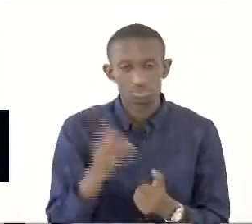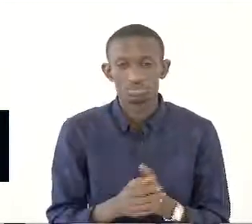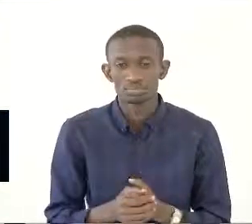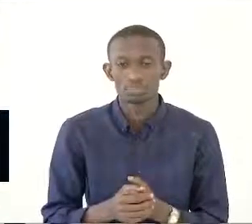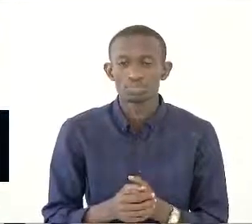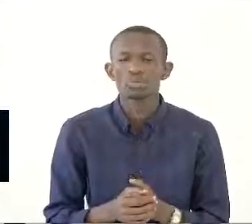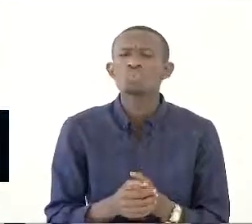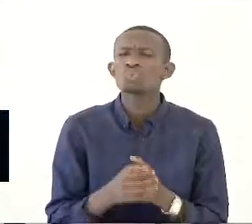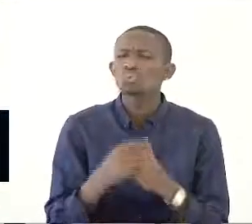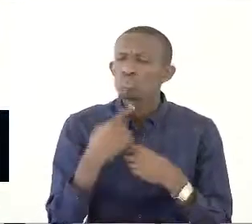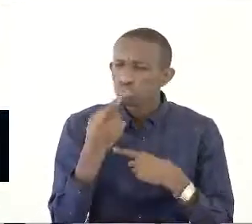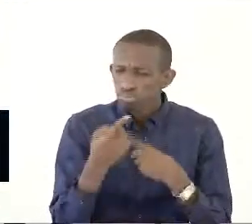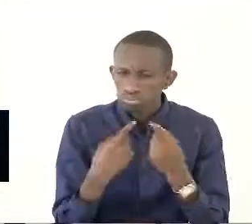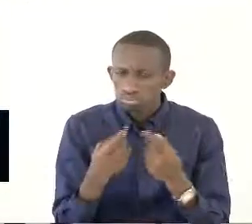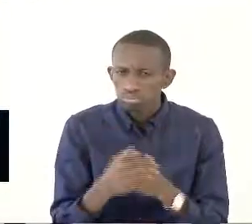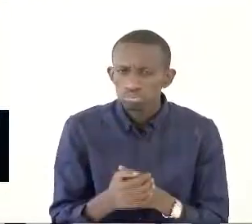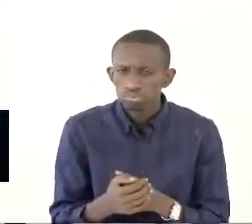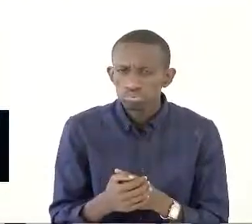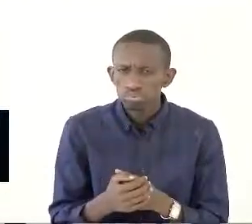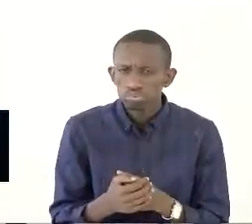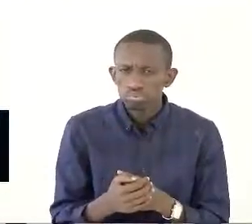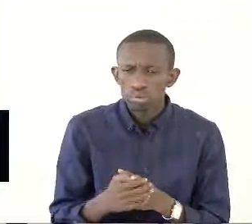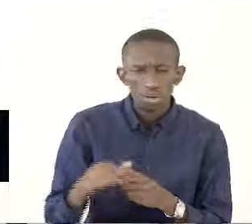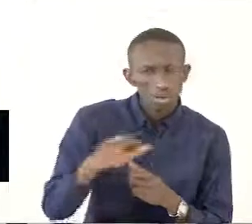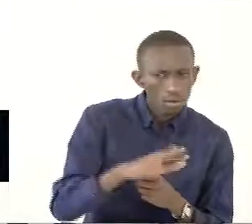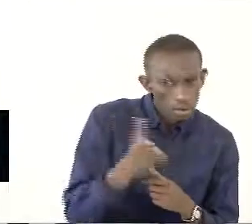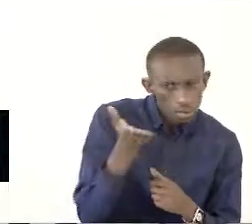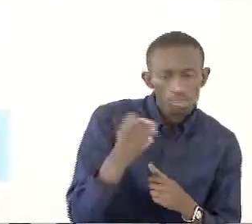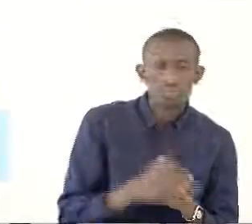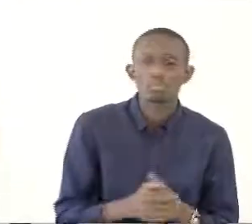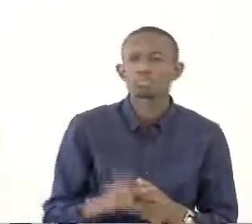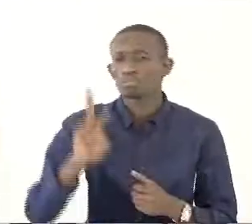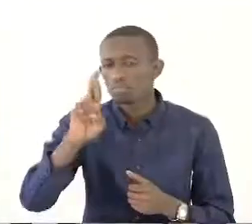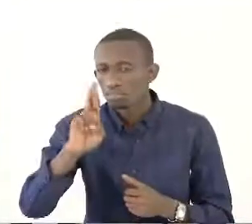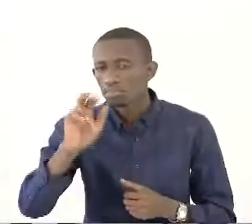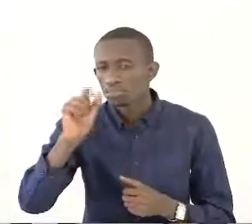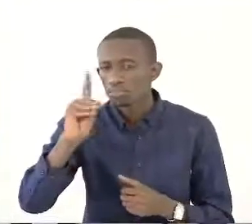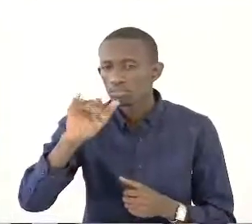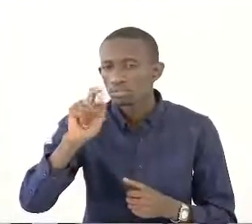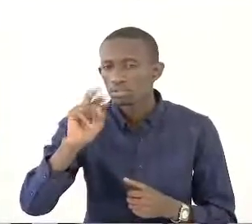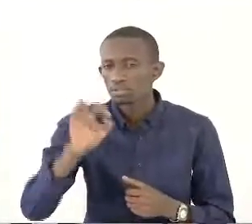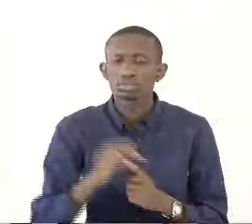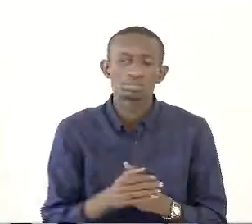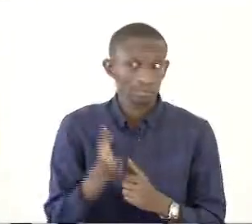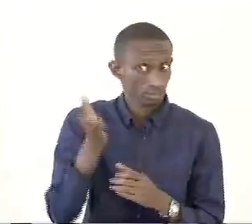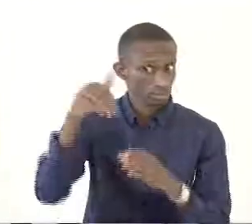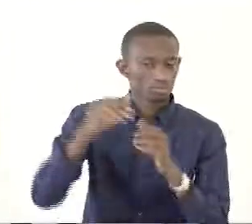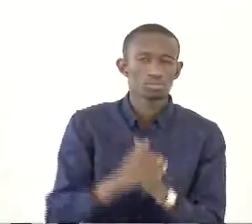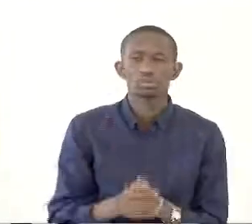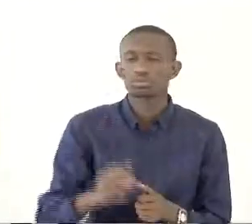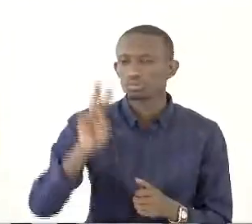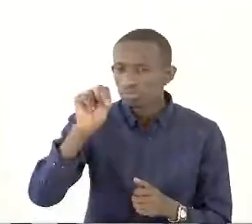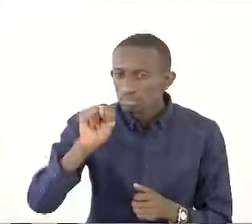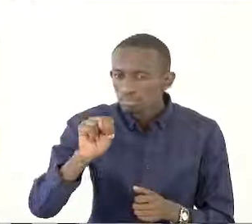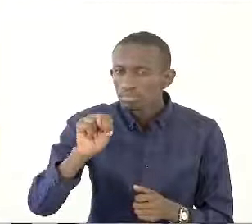you whether at that place there is radiation, that is about nuclear